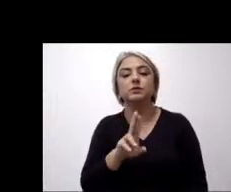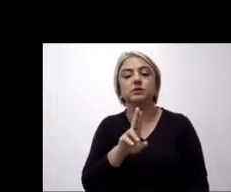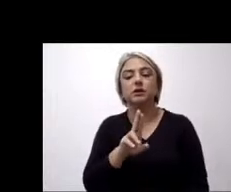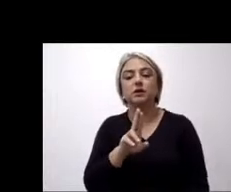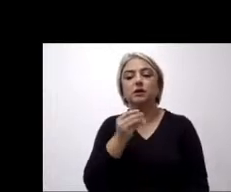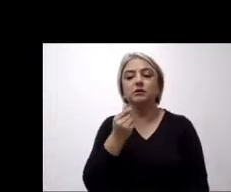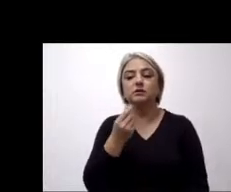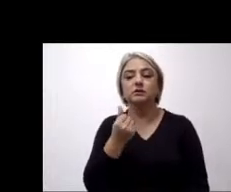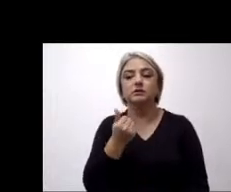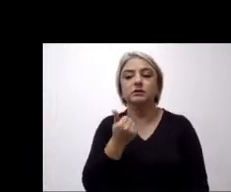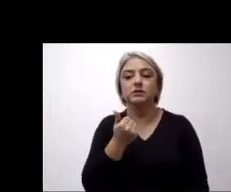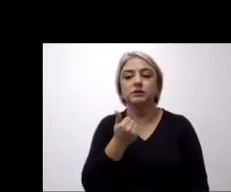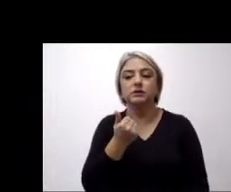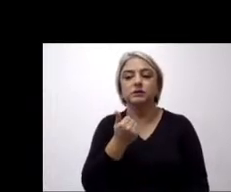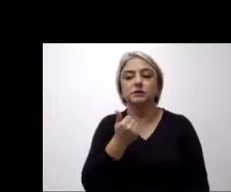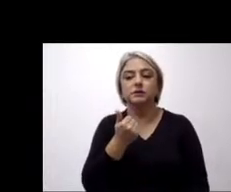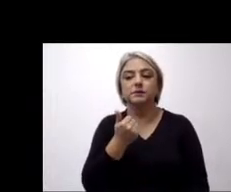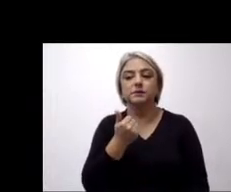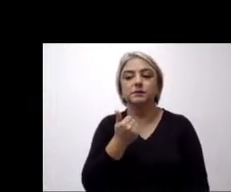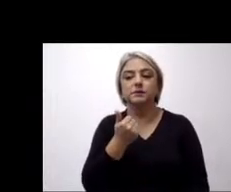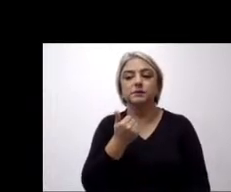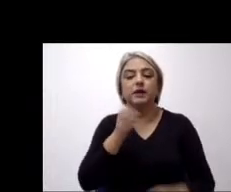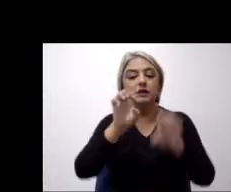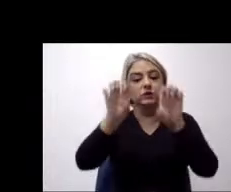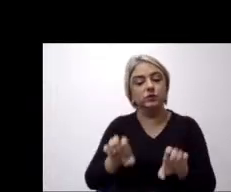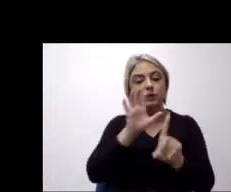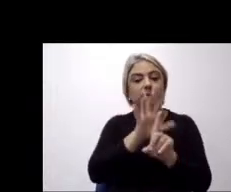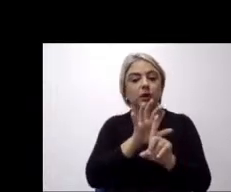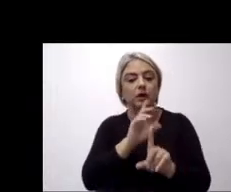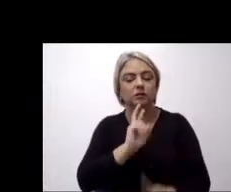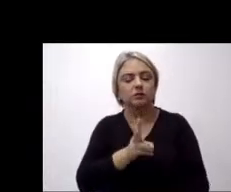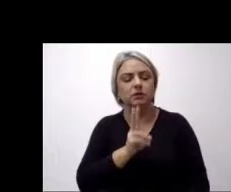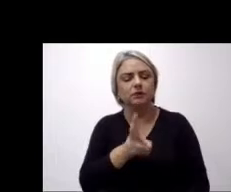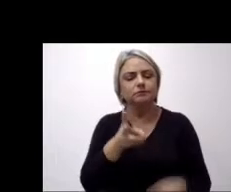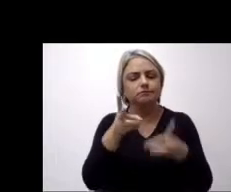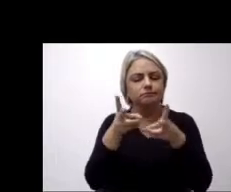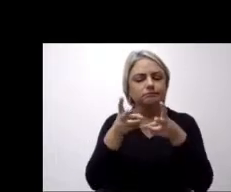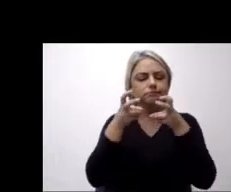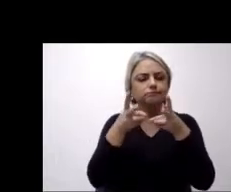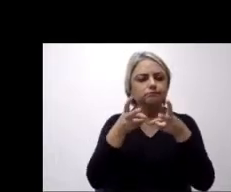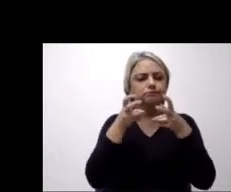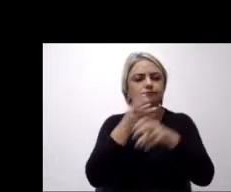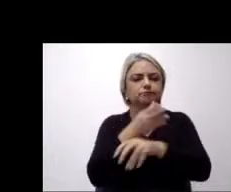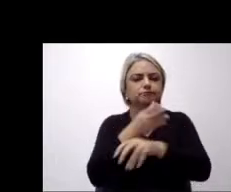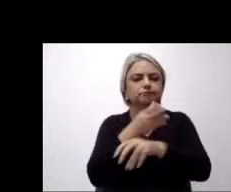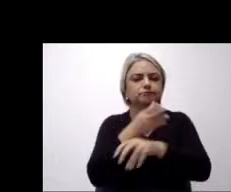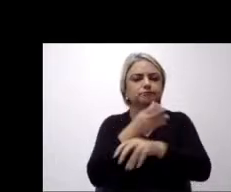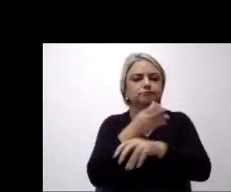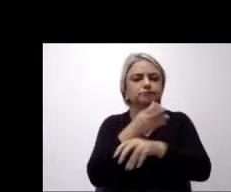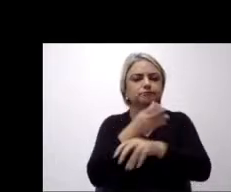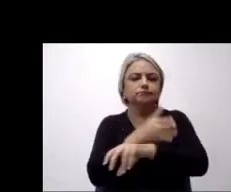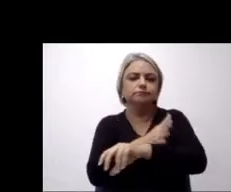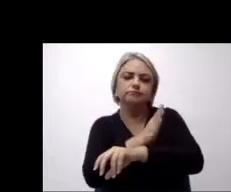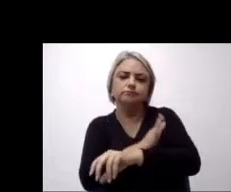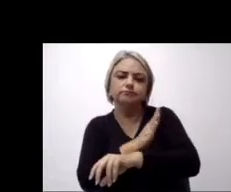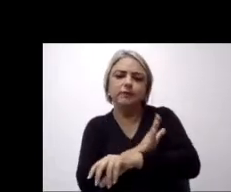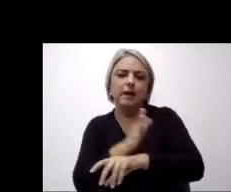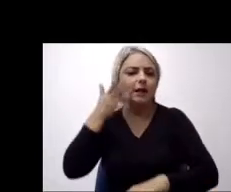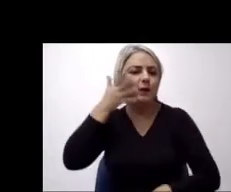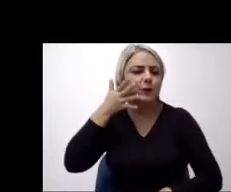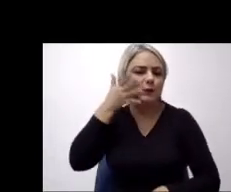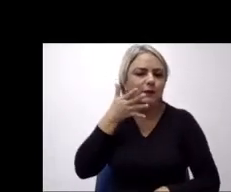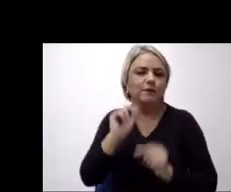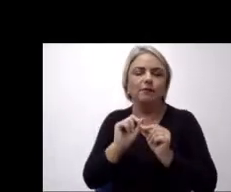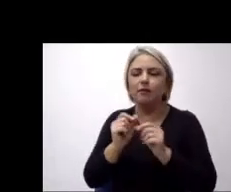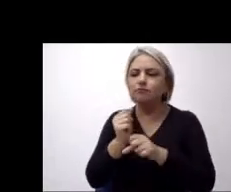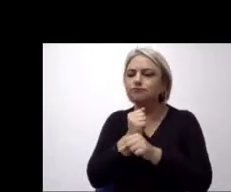is always observing the discursive practice to build problem, which is very classical, but also to build what